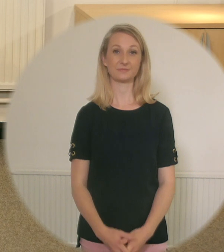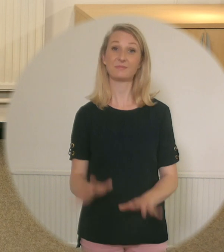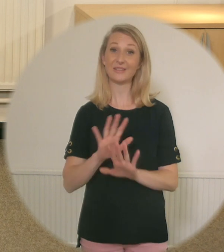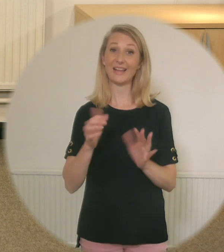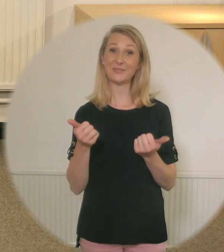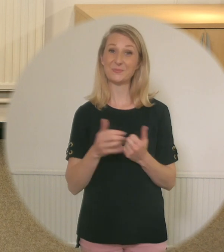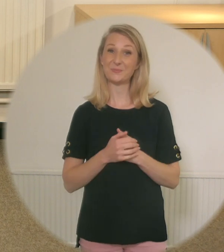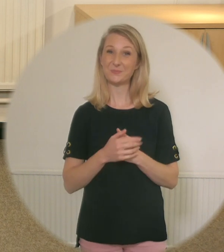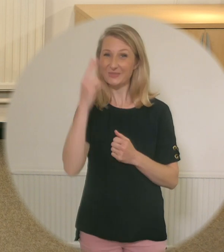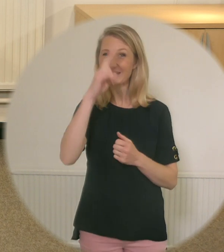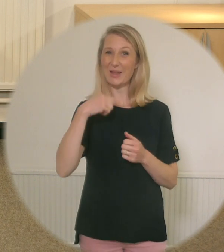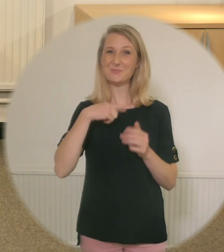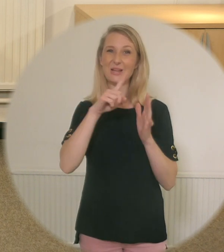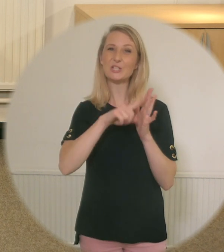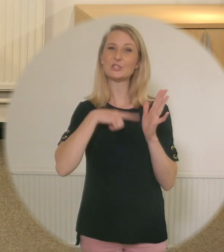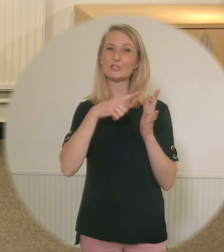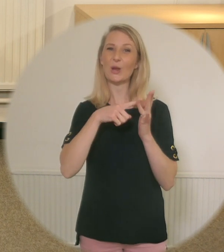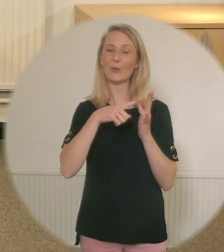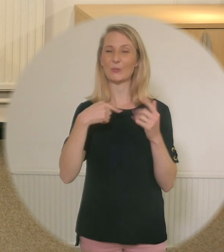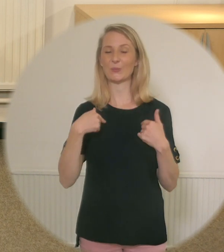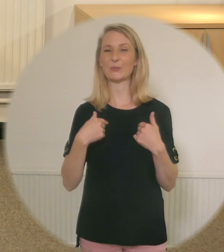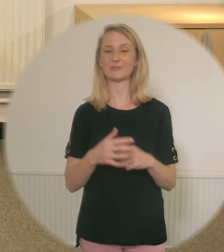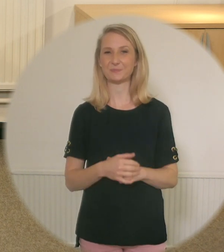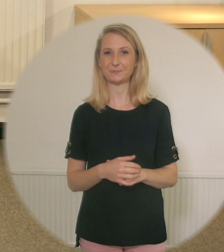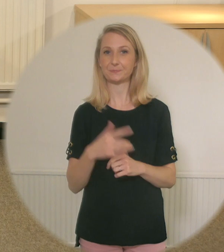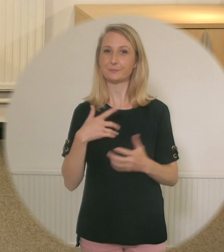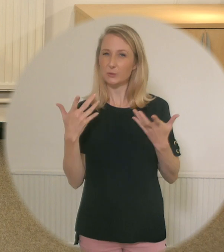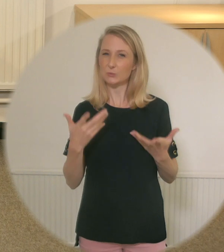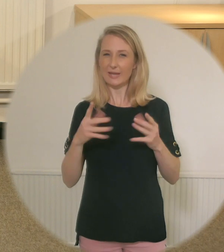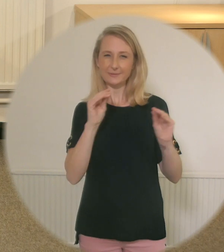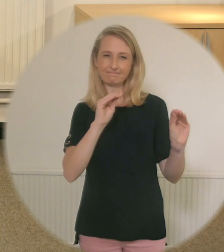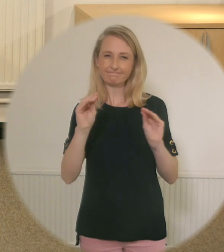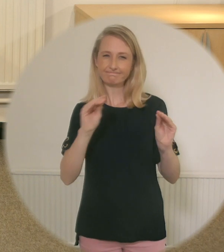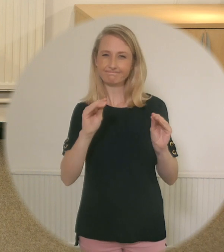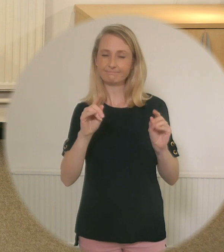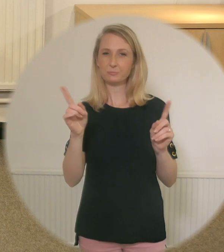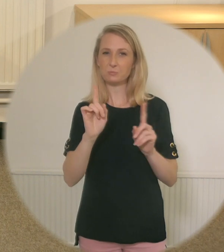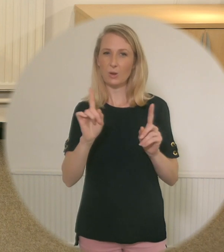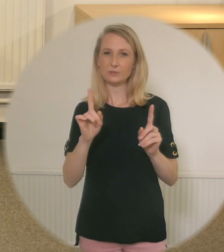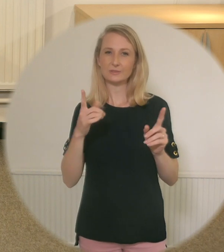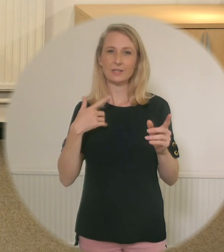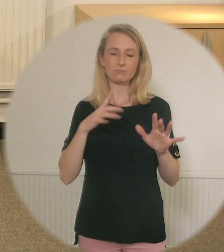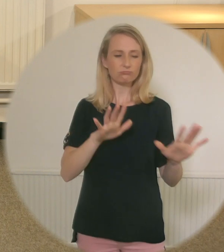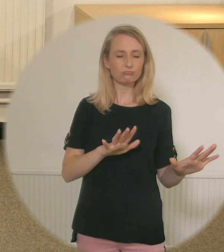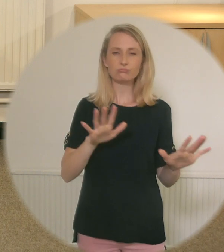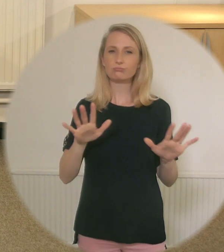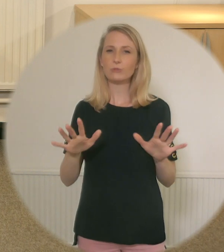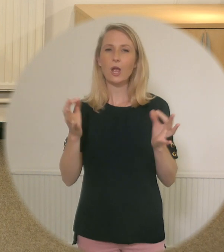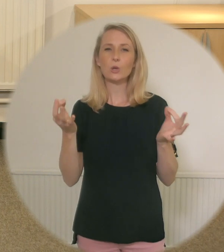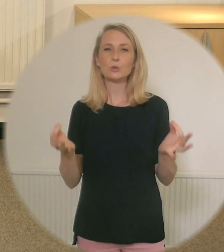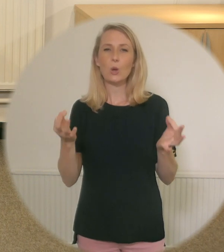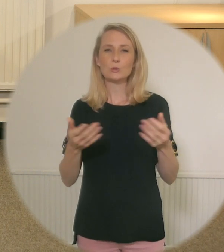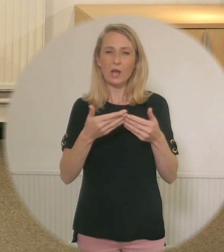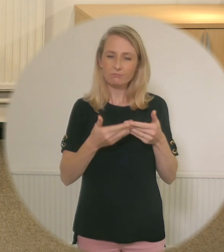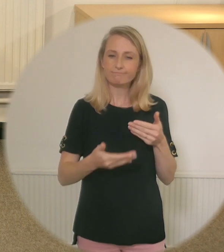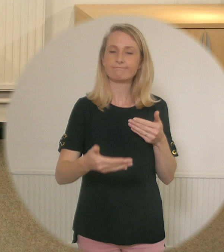Hello, I'm Jo, and today I'm going to be guiding you through a gentle yoga session. And the only thing that you